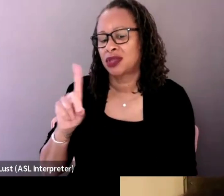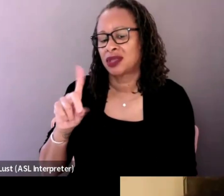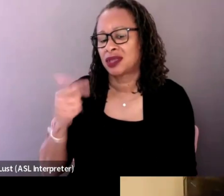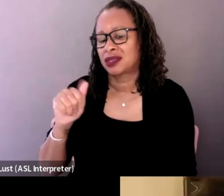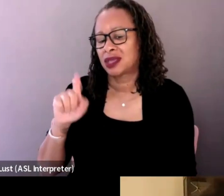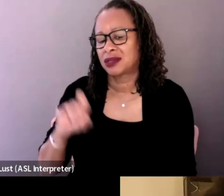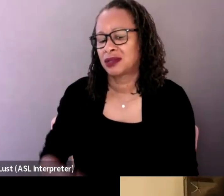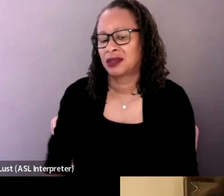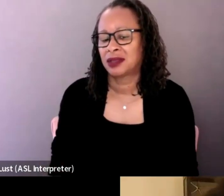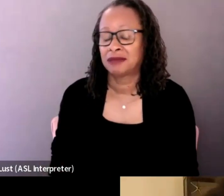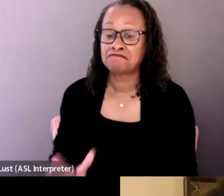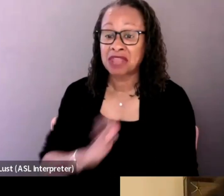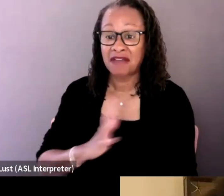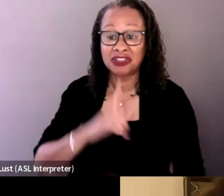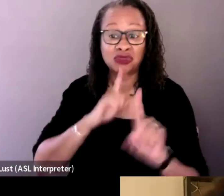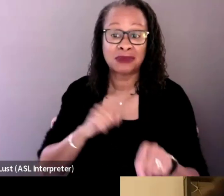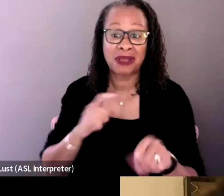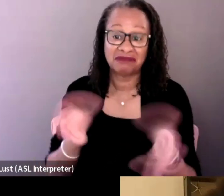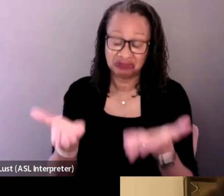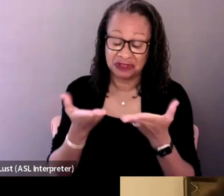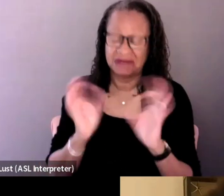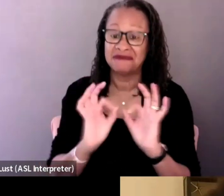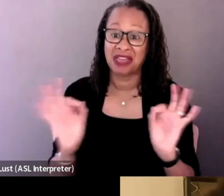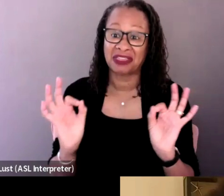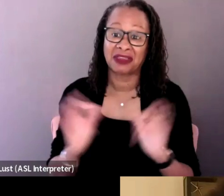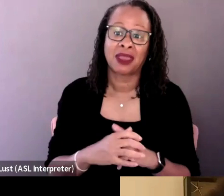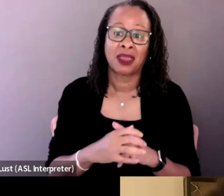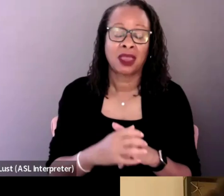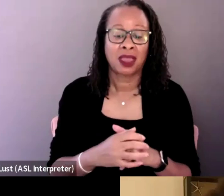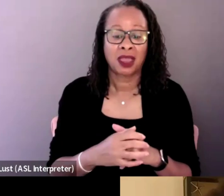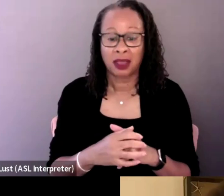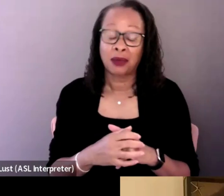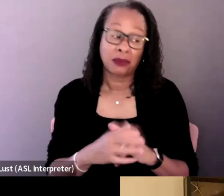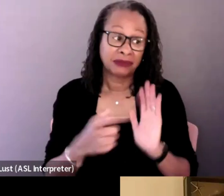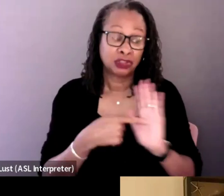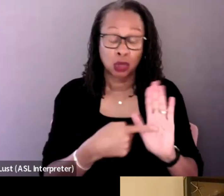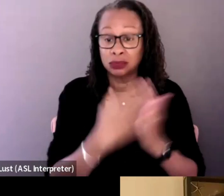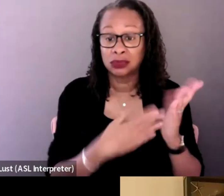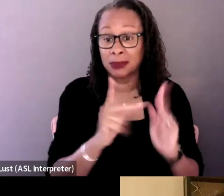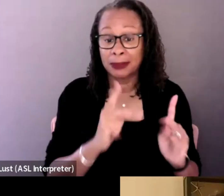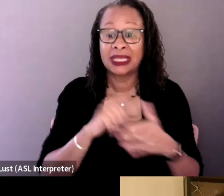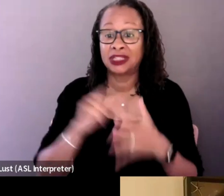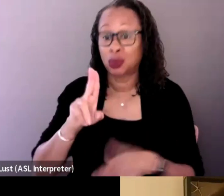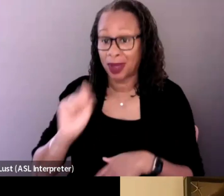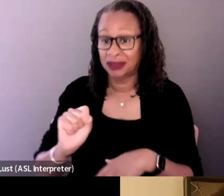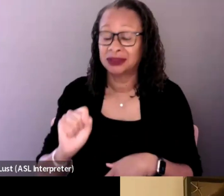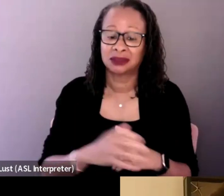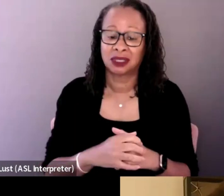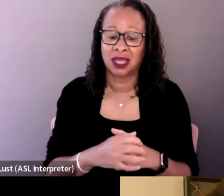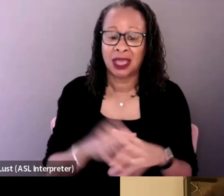official response we haven't received. We've showed the film to some officials in the US and